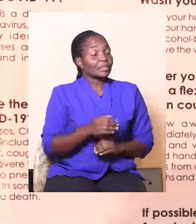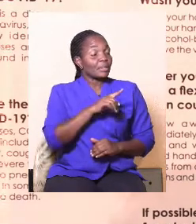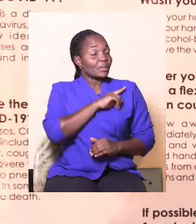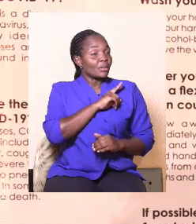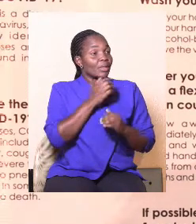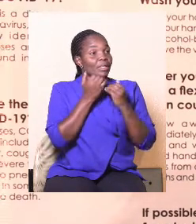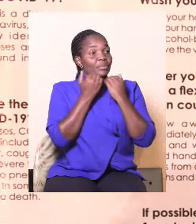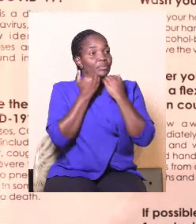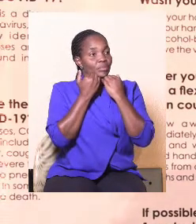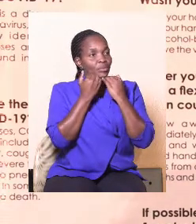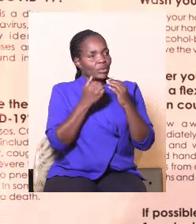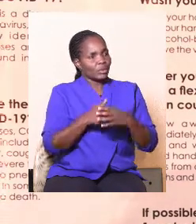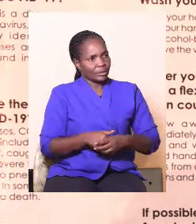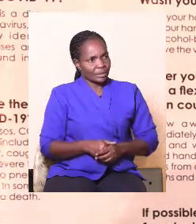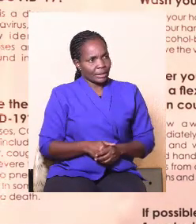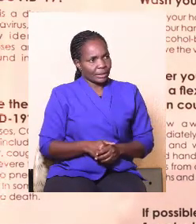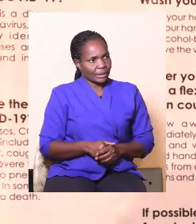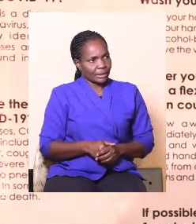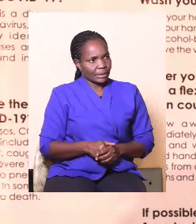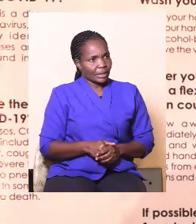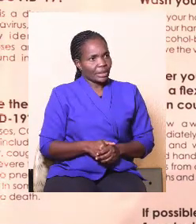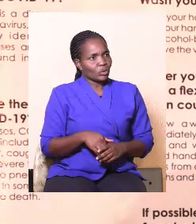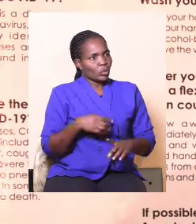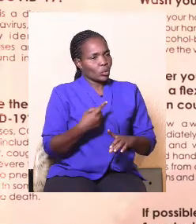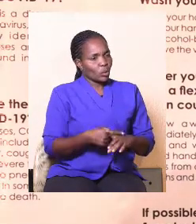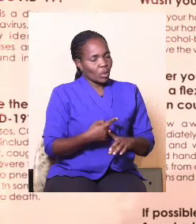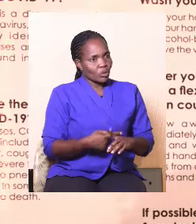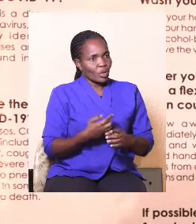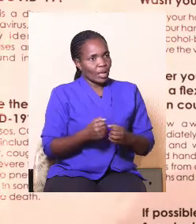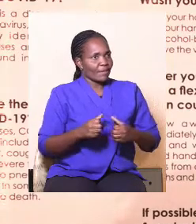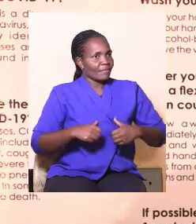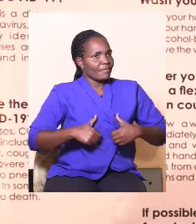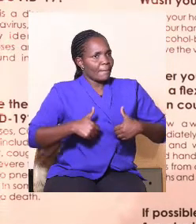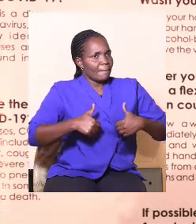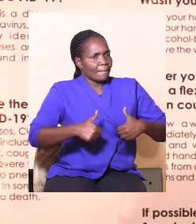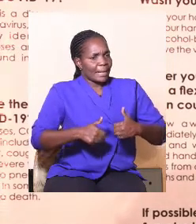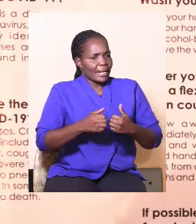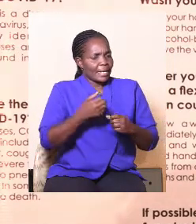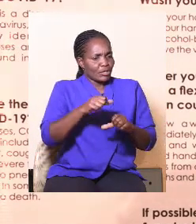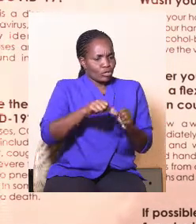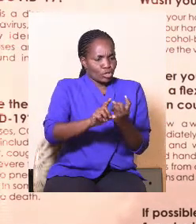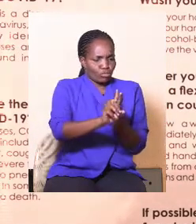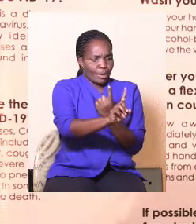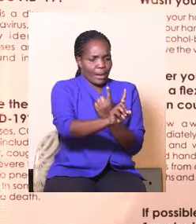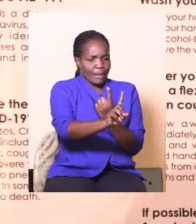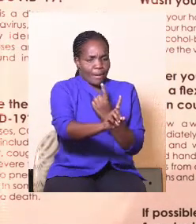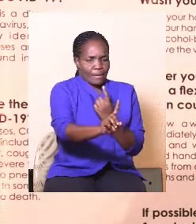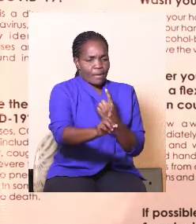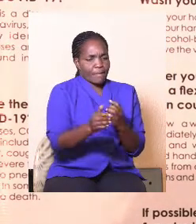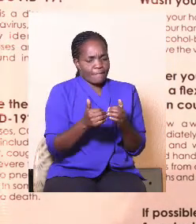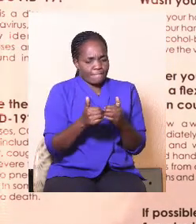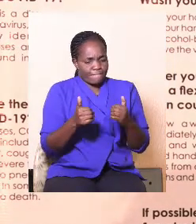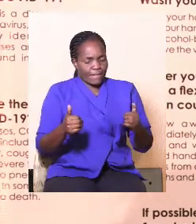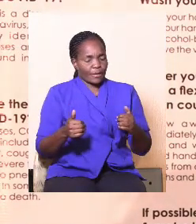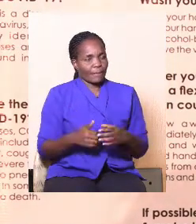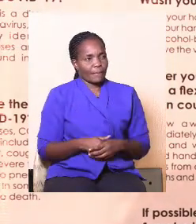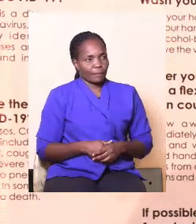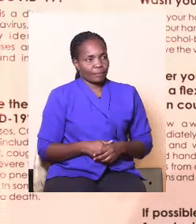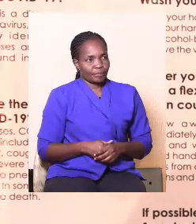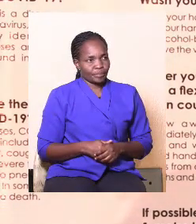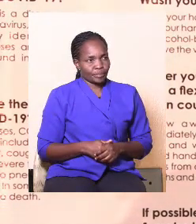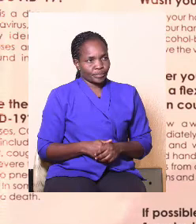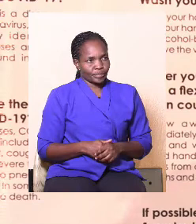we maintain good hygiene practices, good social distances, so that we limit. On the